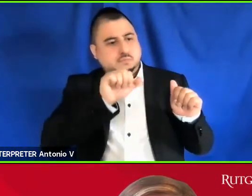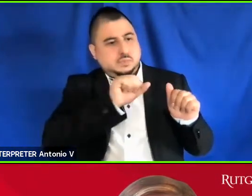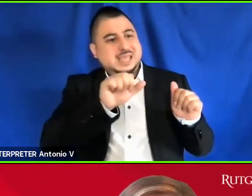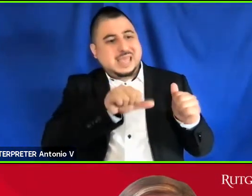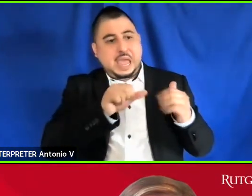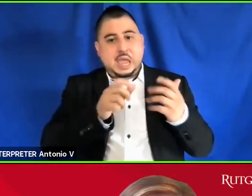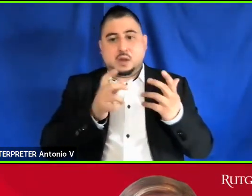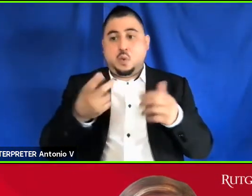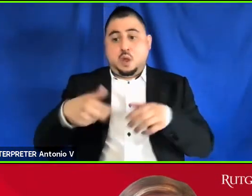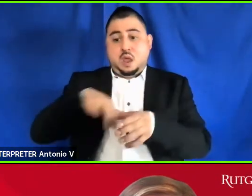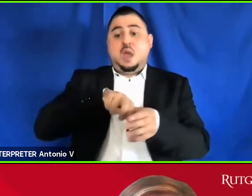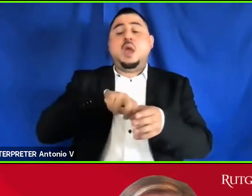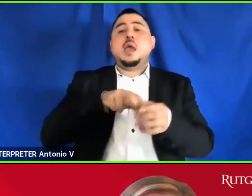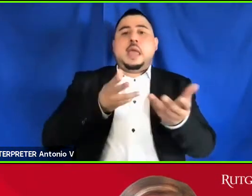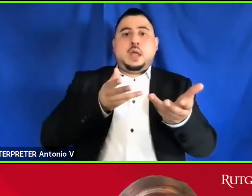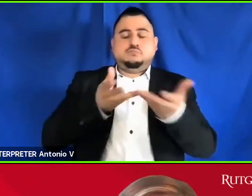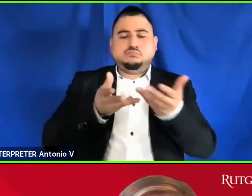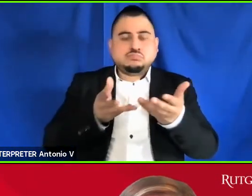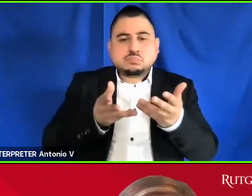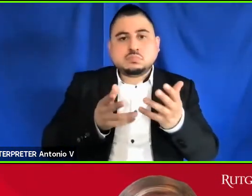interface directly with the vehicles,